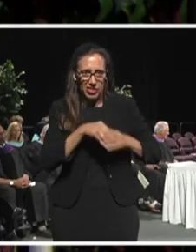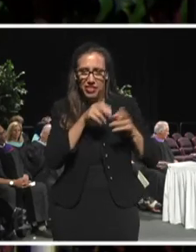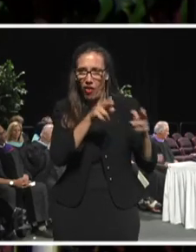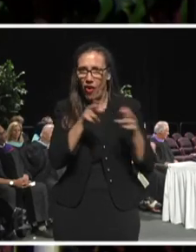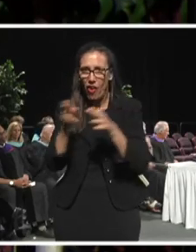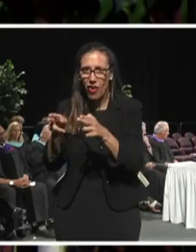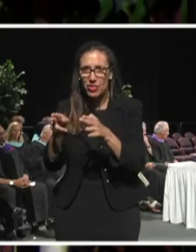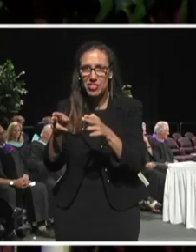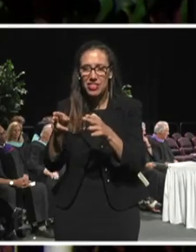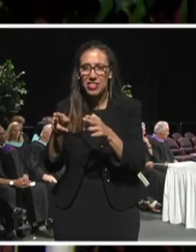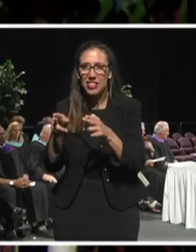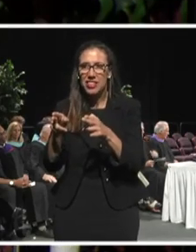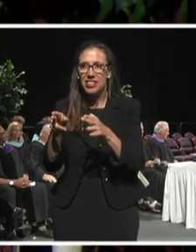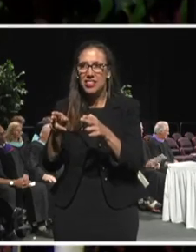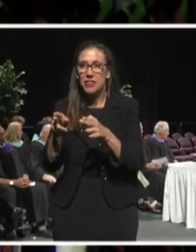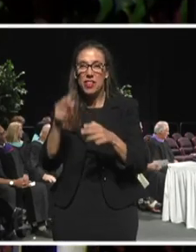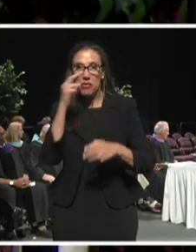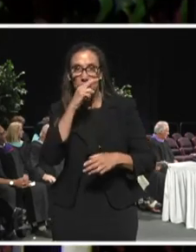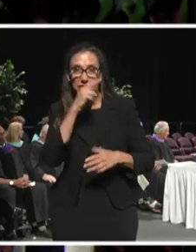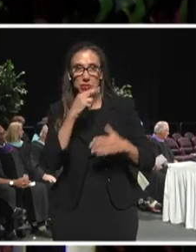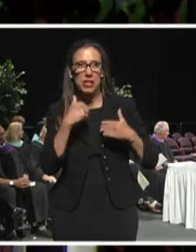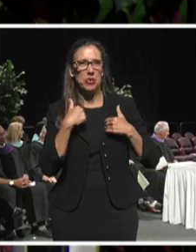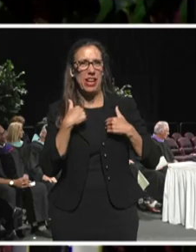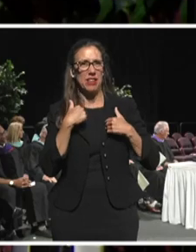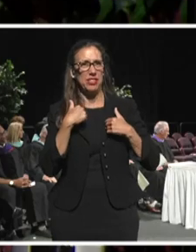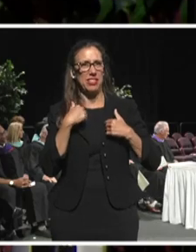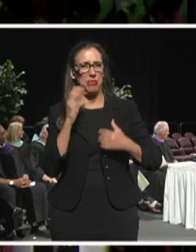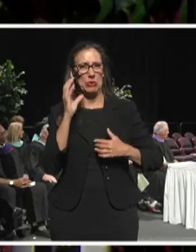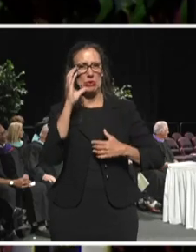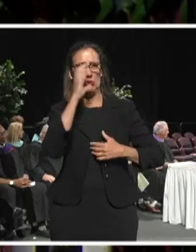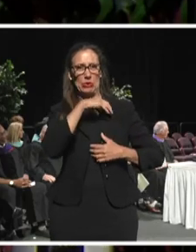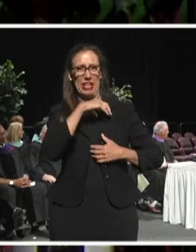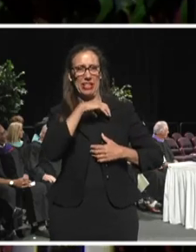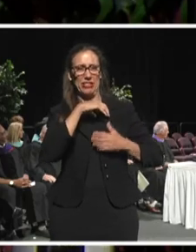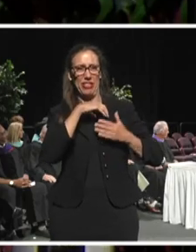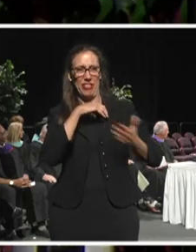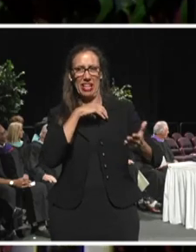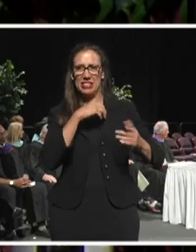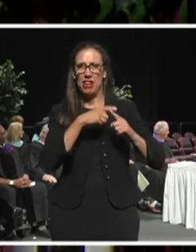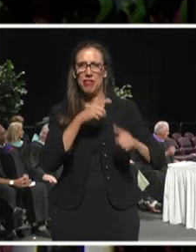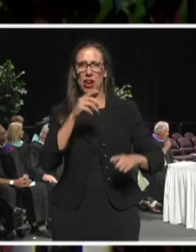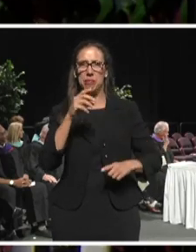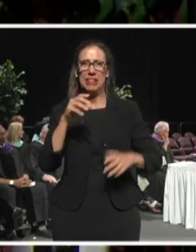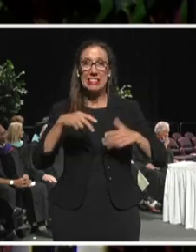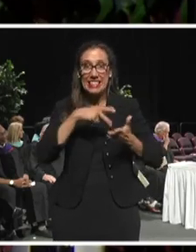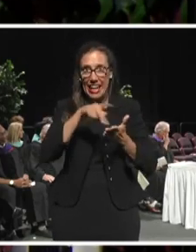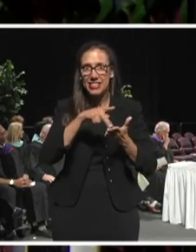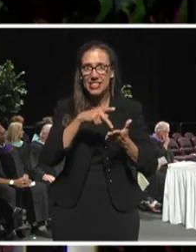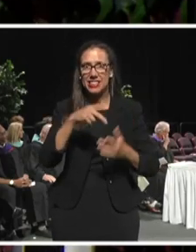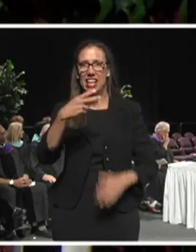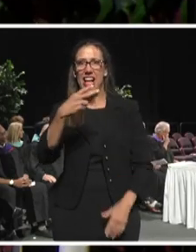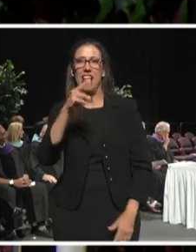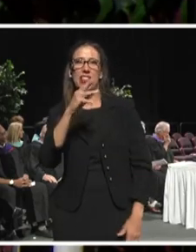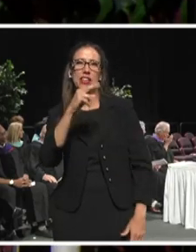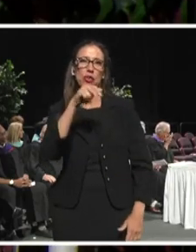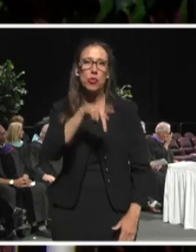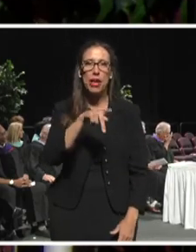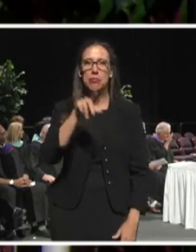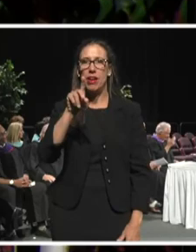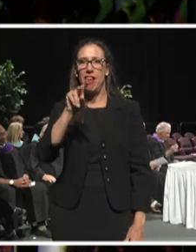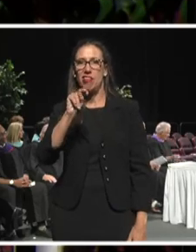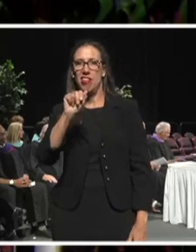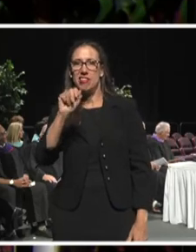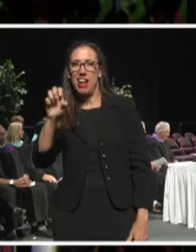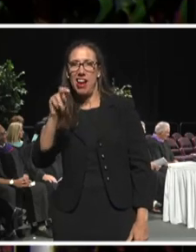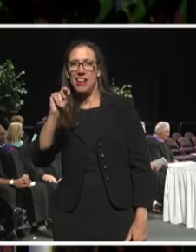hallways. As freshmen, we had some pretty unusual dance moves, from the whip to the nene to the dab.